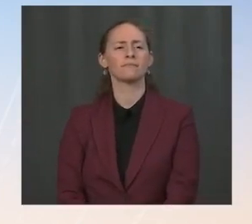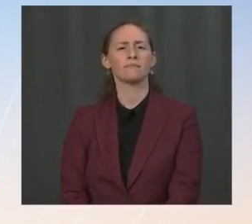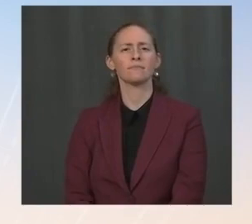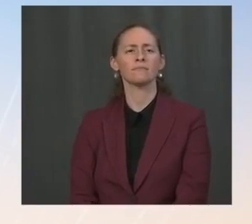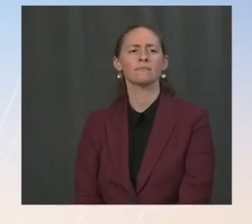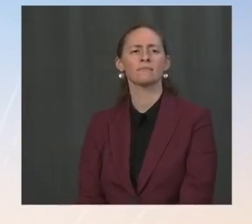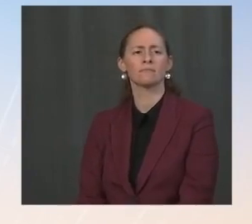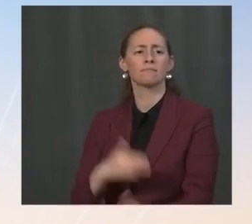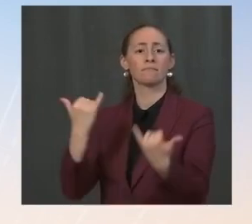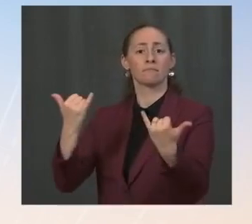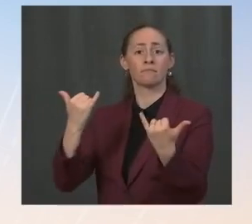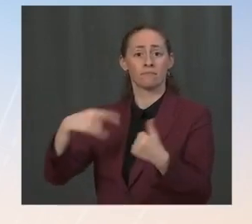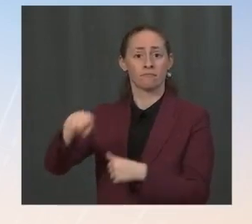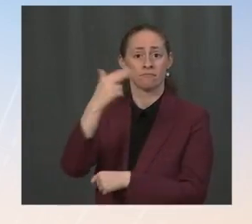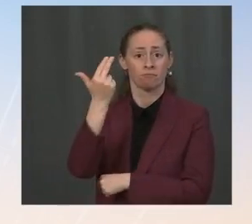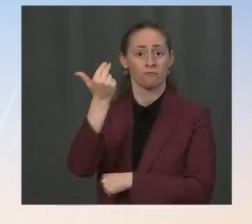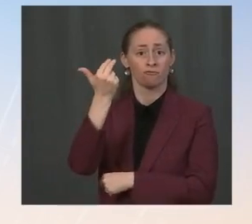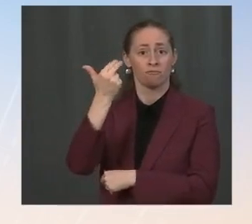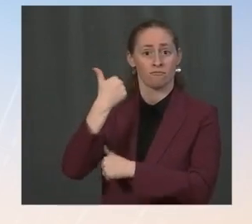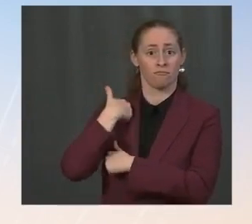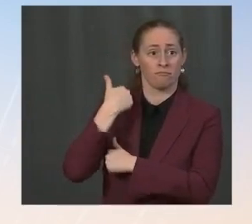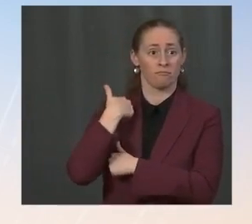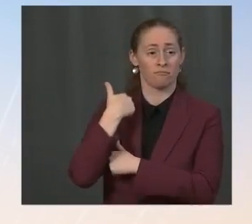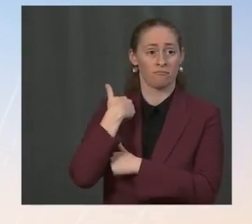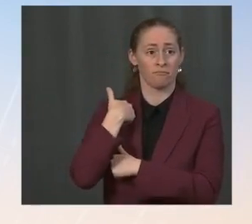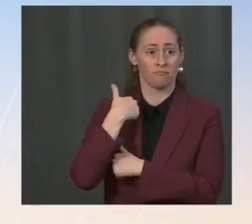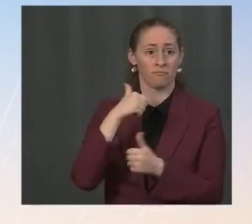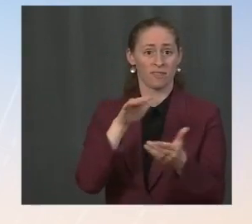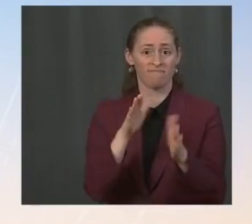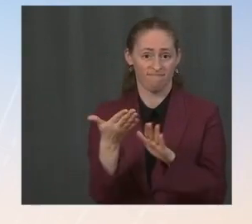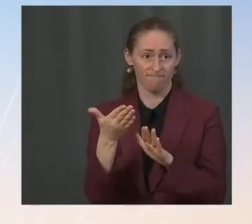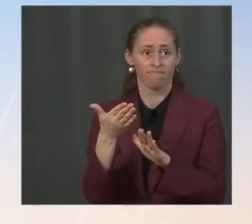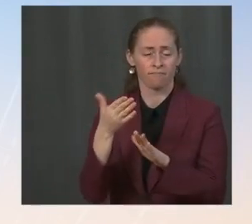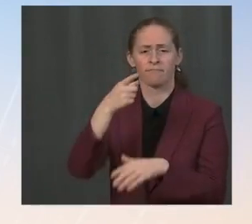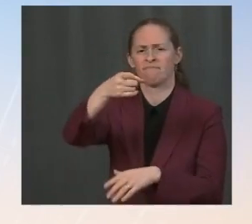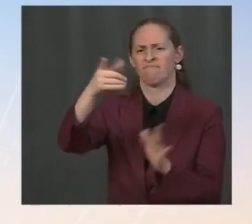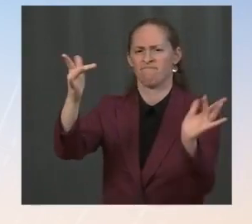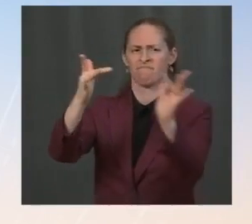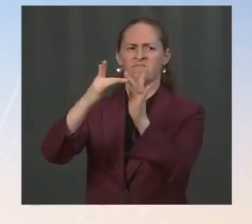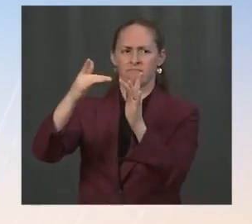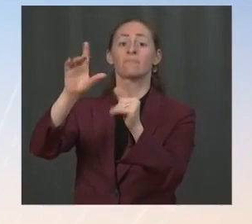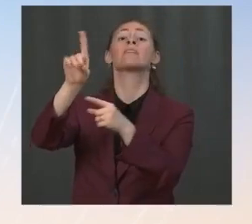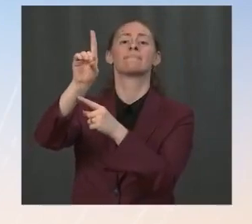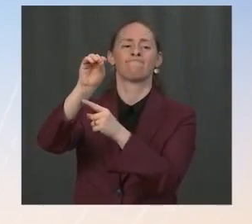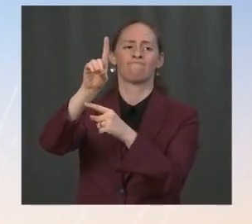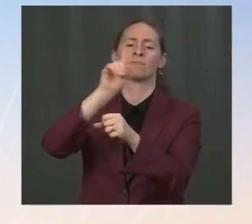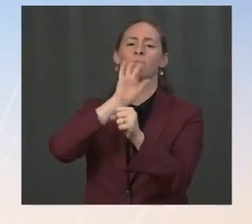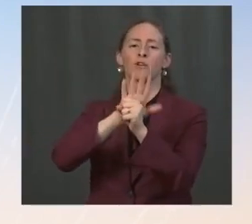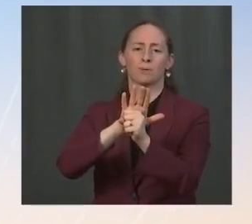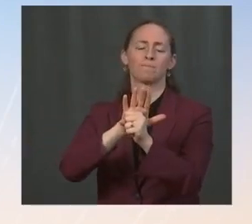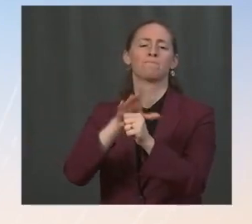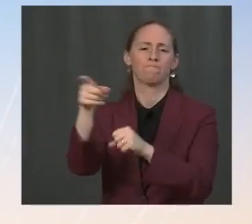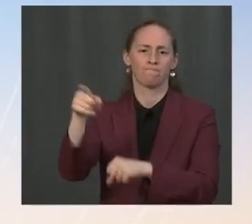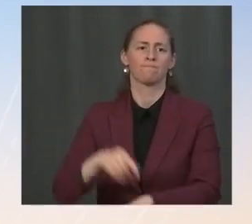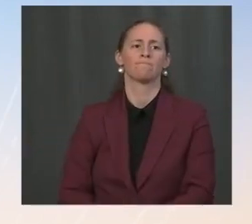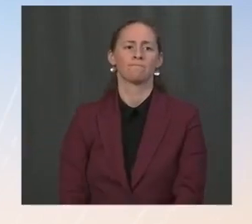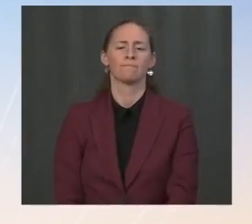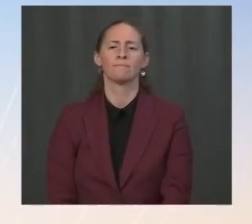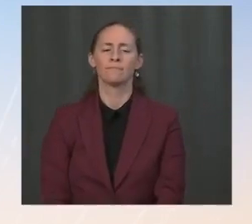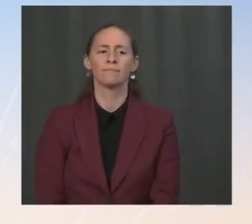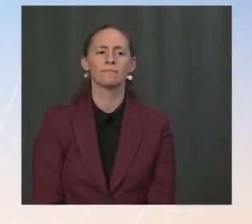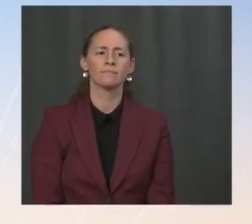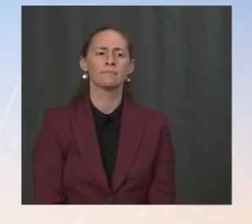who have died? I would leave that to the Department of Defense to confirm any additional casualties. Go ahead. Thanks, Jen. You talked about the